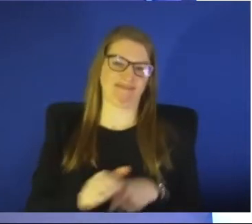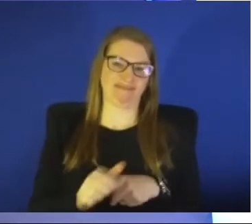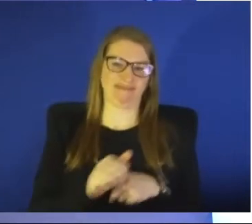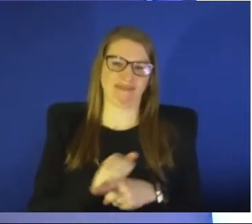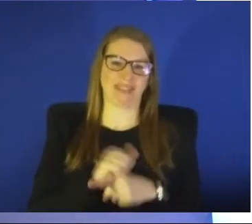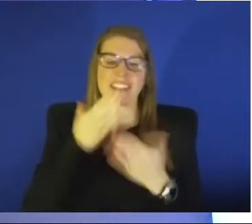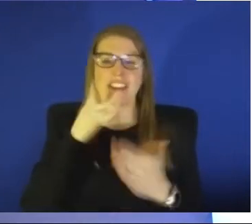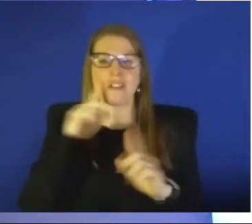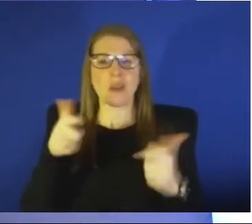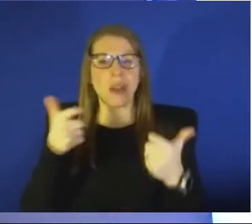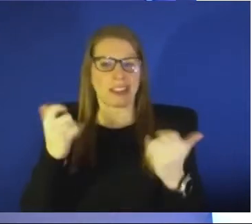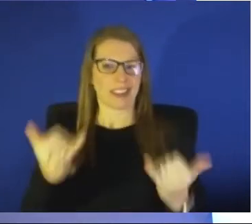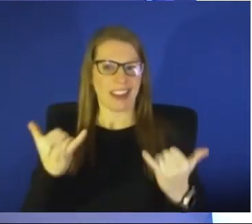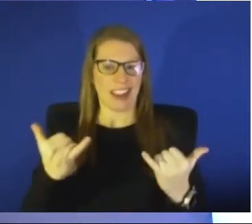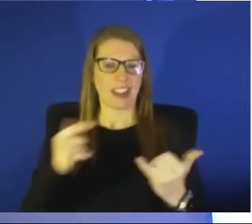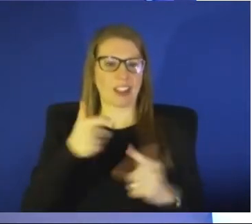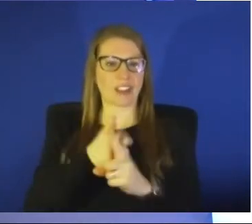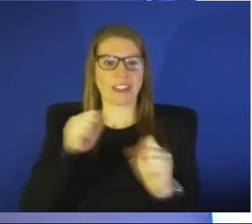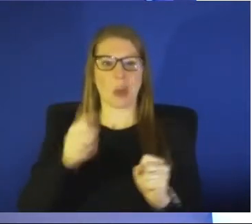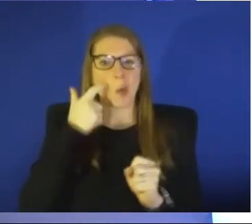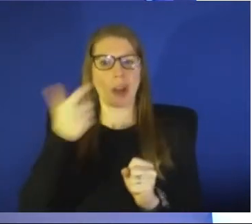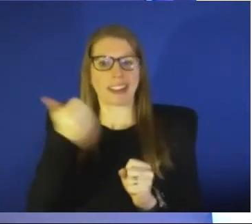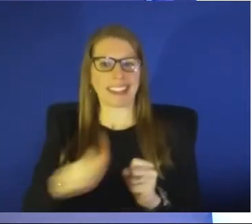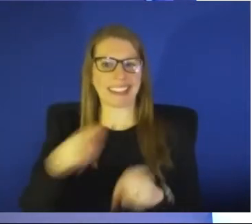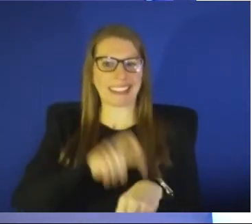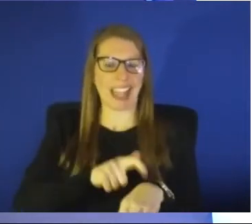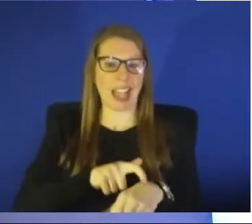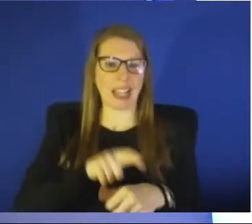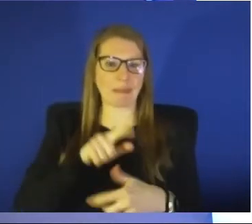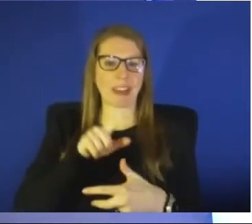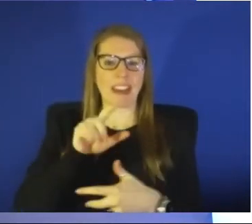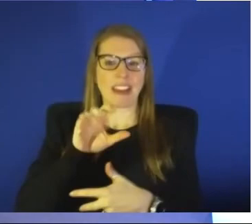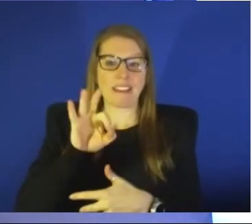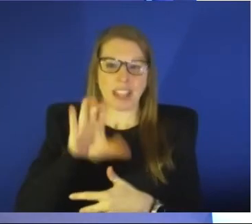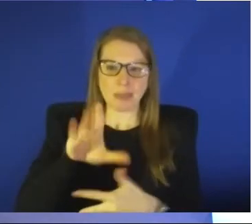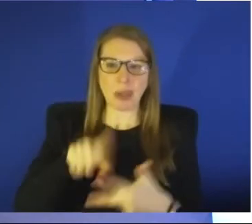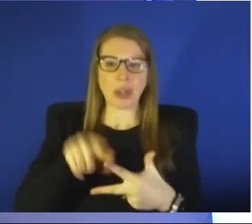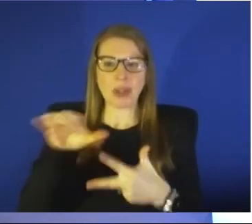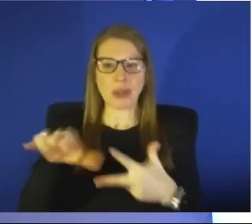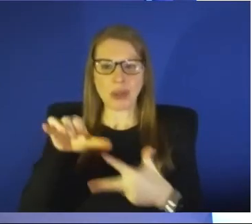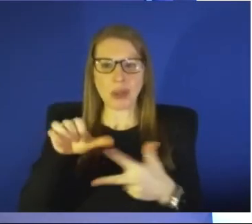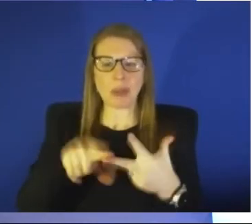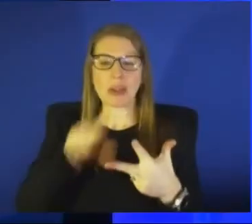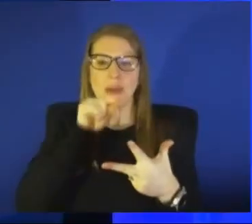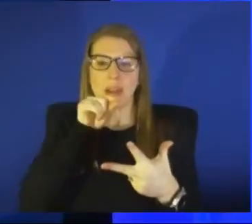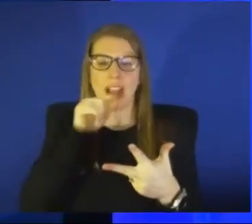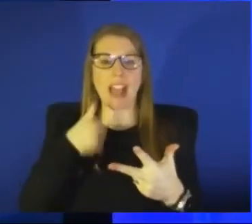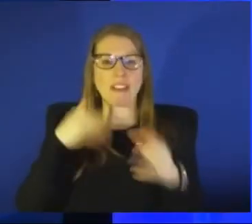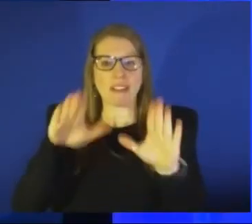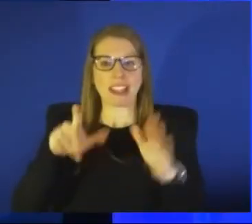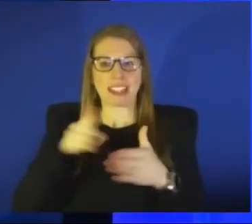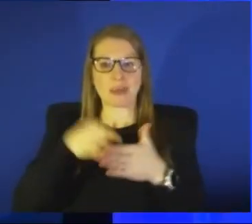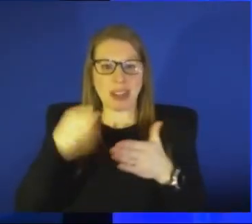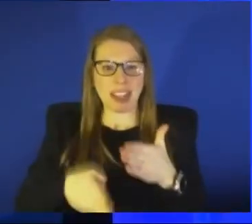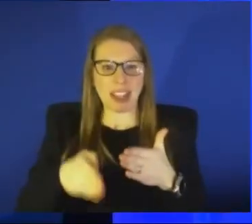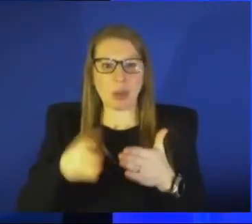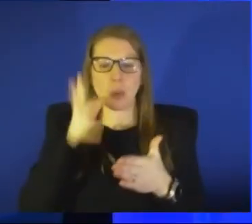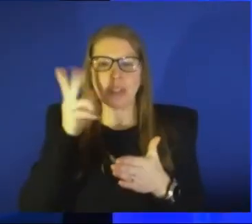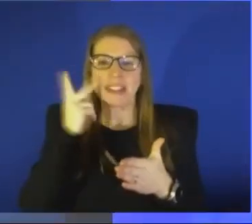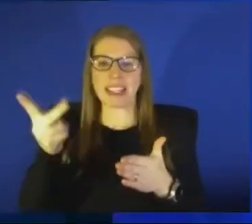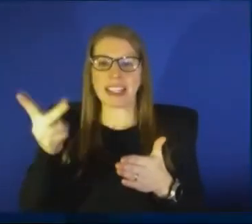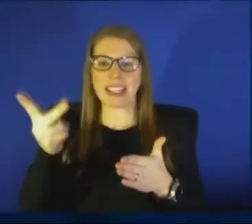today. And remember, you can watch us anytime on Facebook, YouTube, and Twitter. Have a fantastic weekend. We will see you right back here Monday at 8